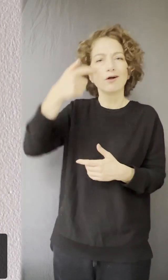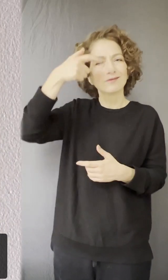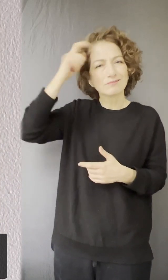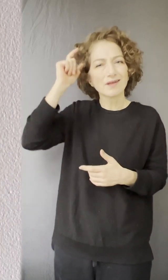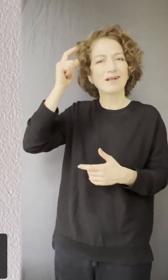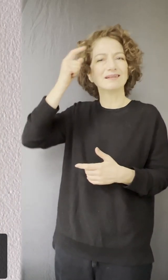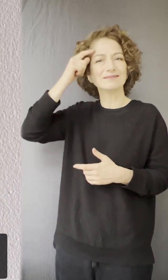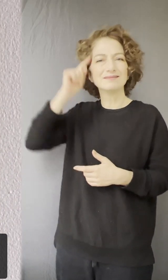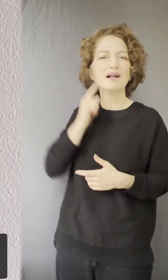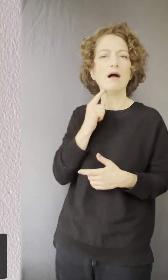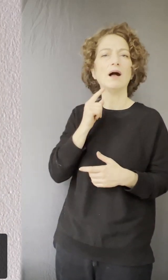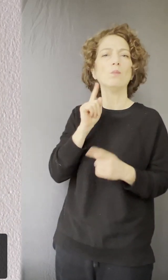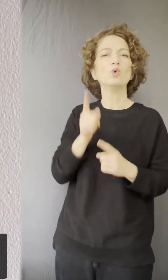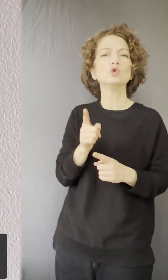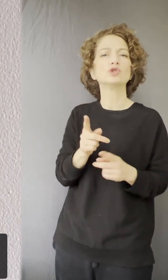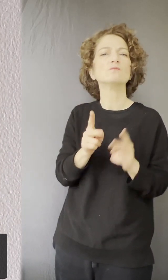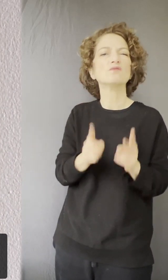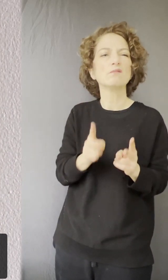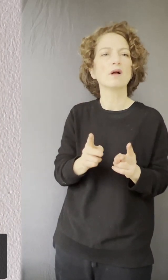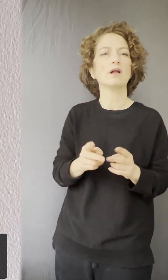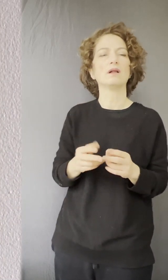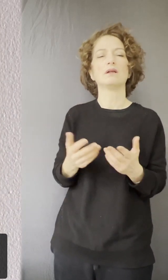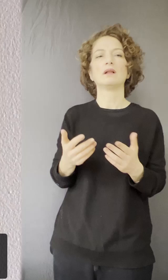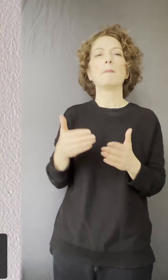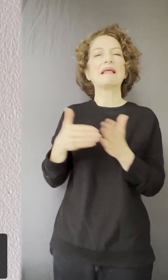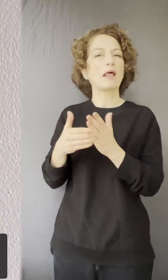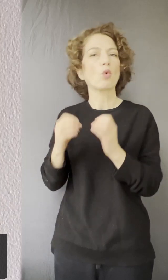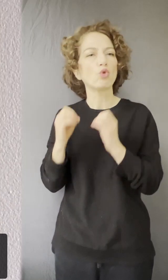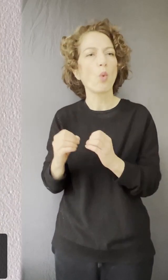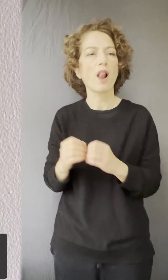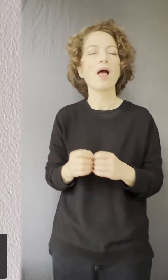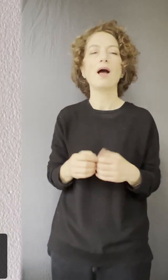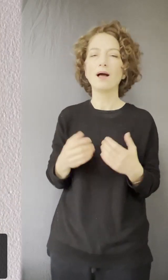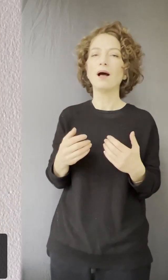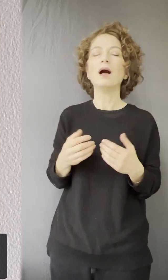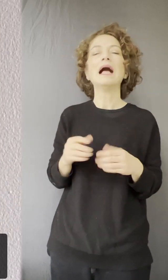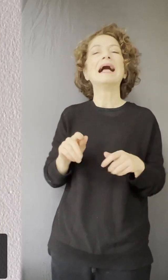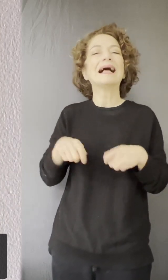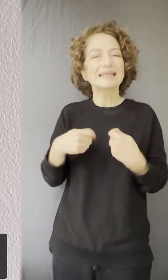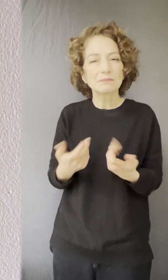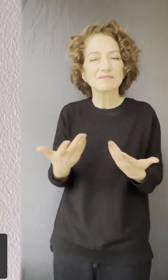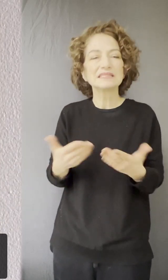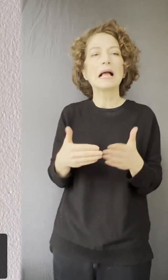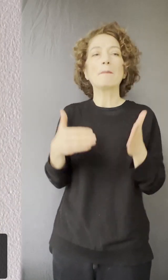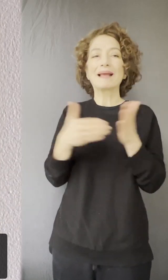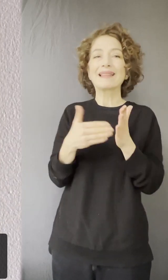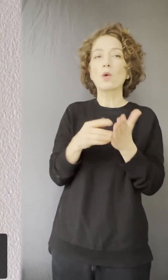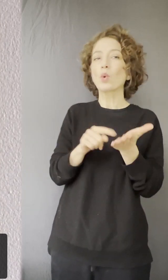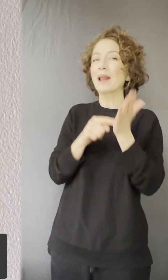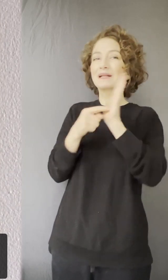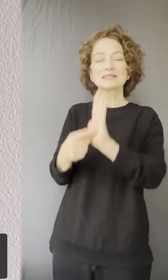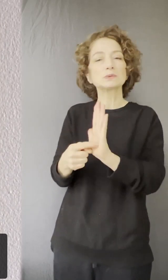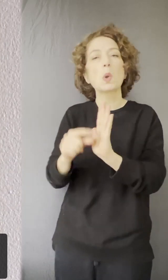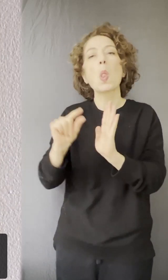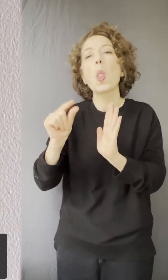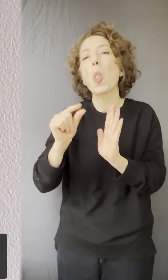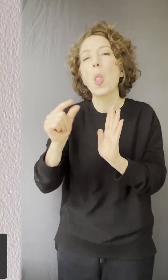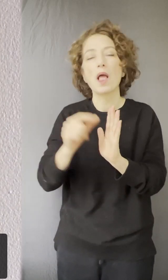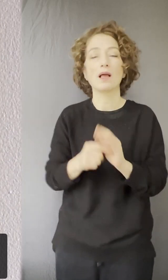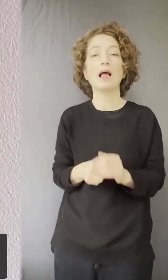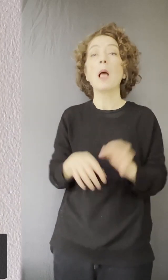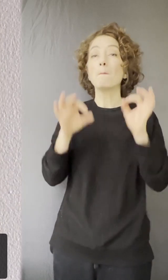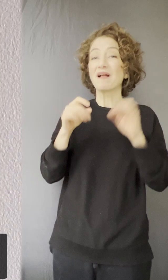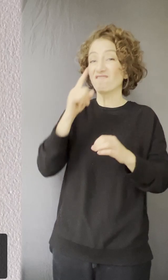and able-bodied, has not only left little room for disabled voices and representation, but has cemented